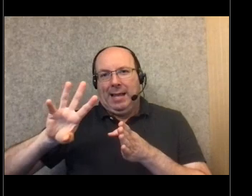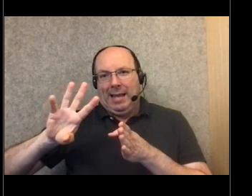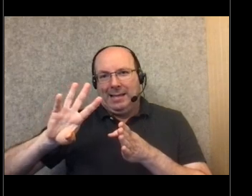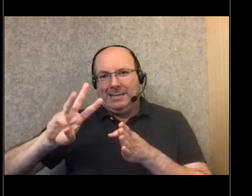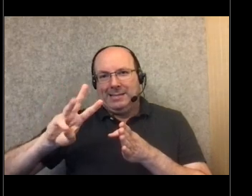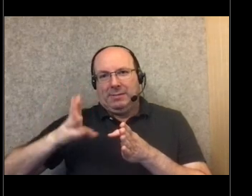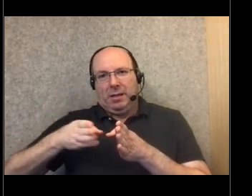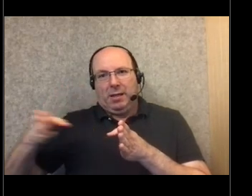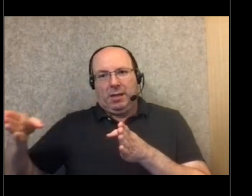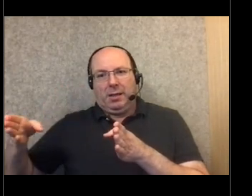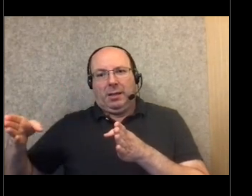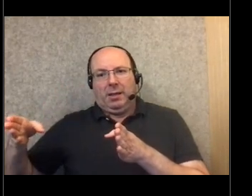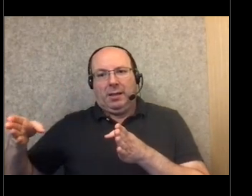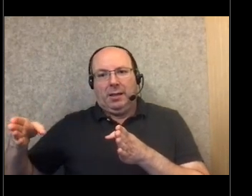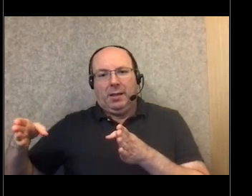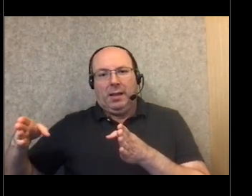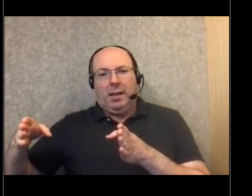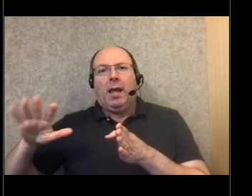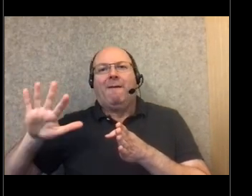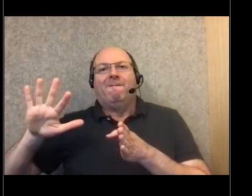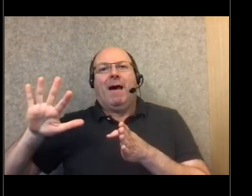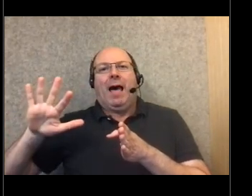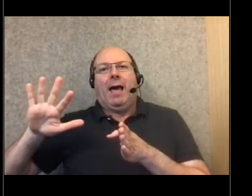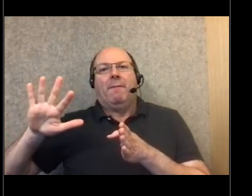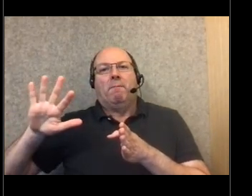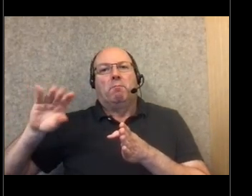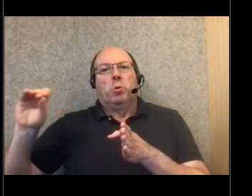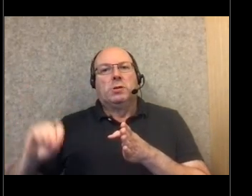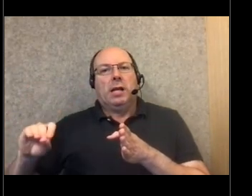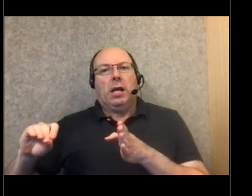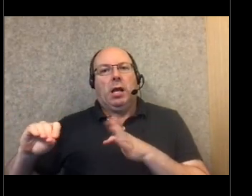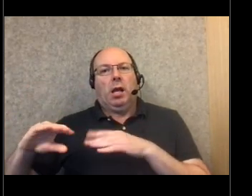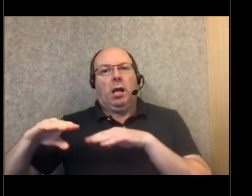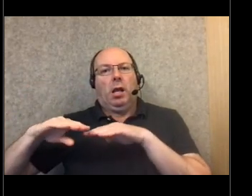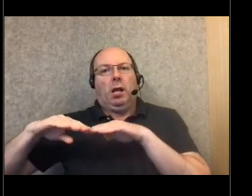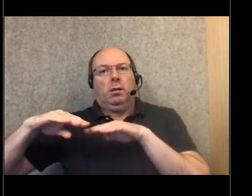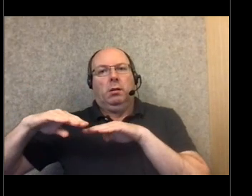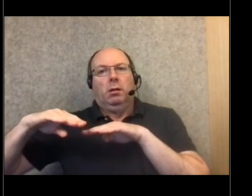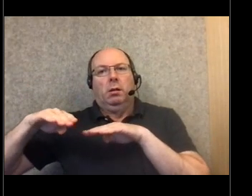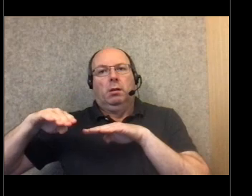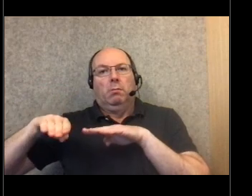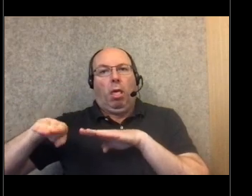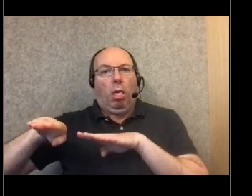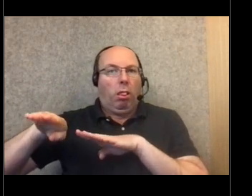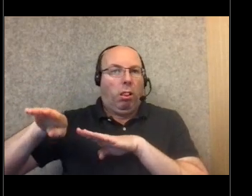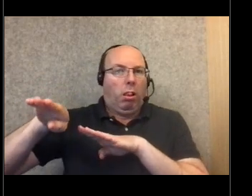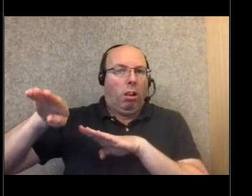add handrails at the edge of the sidewalk, will that be sufficient,